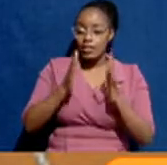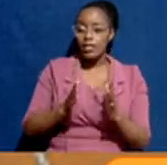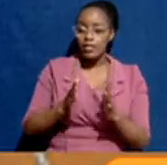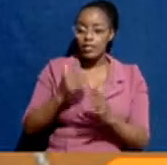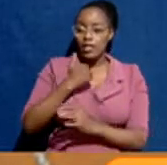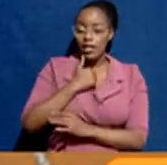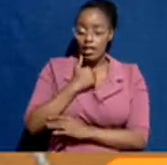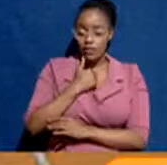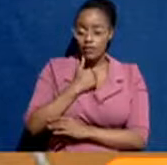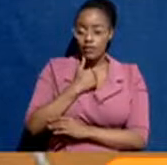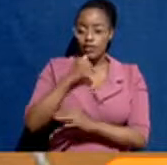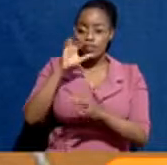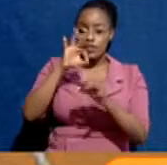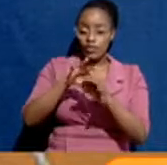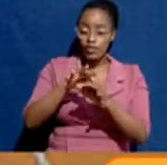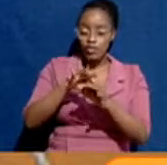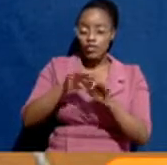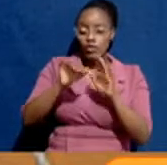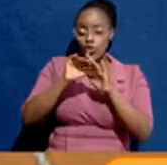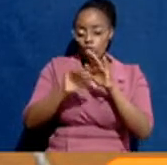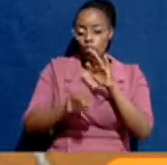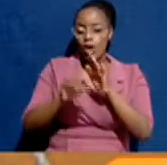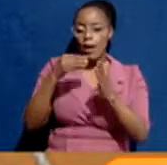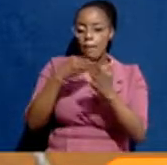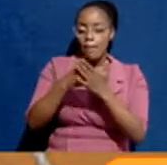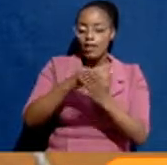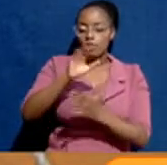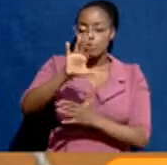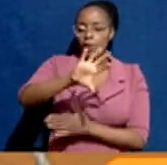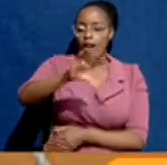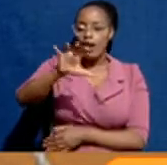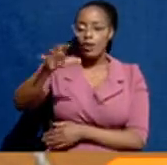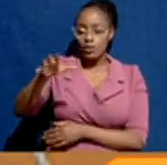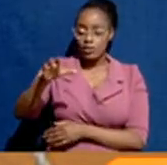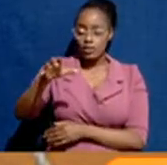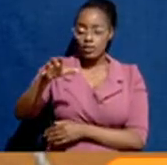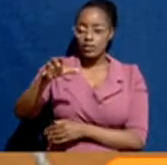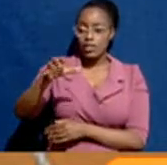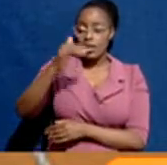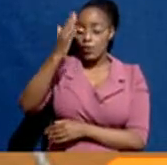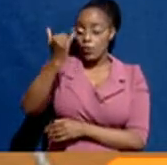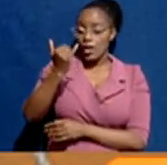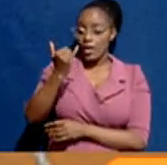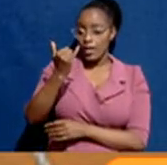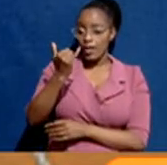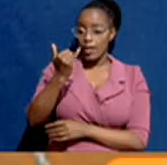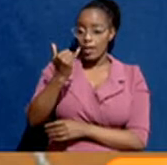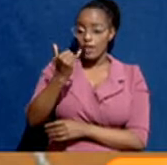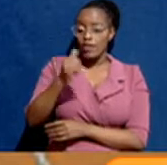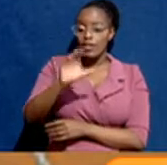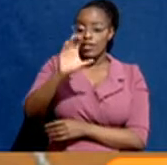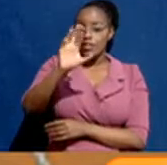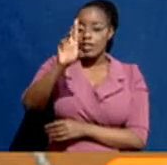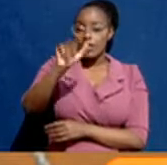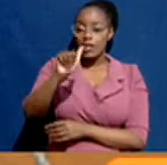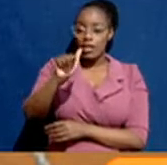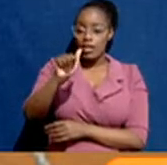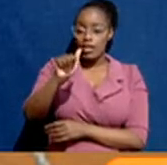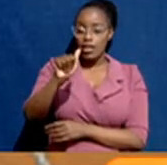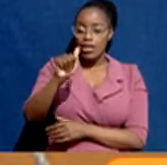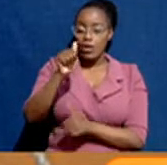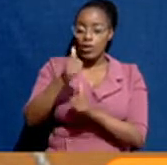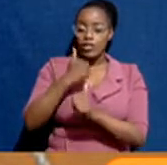voted for lower money to their counties because the CRA